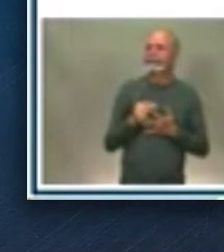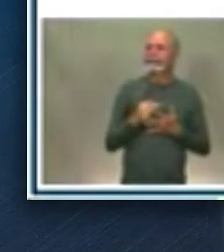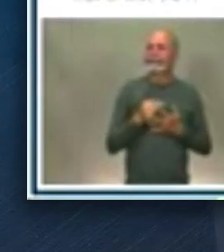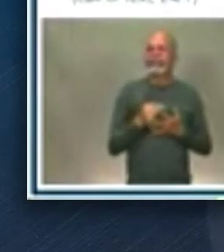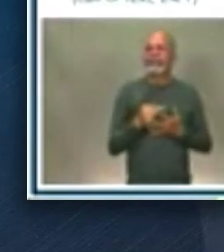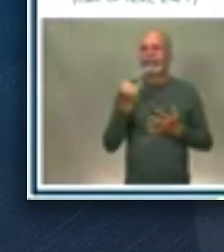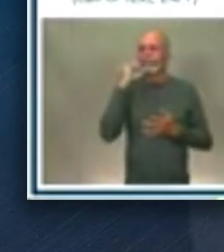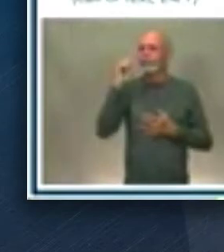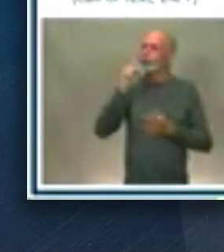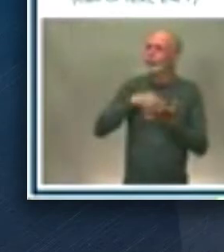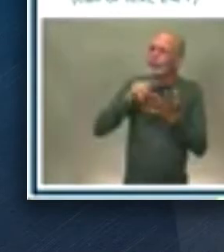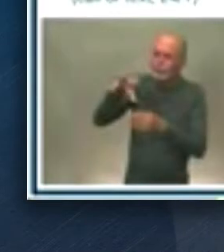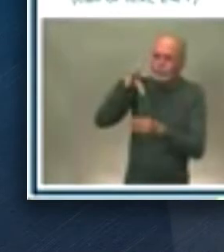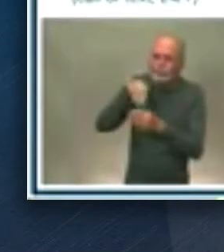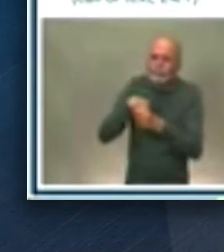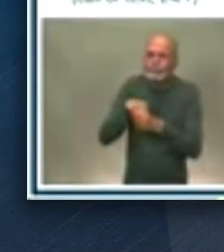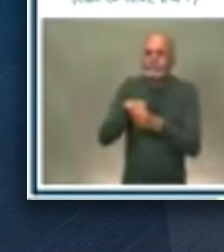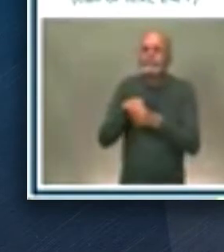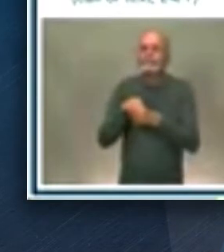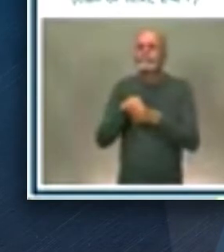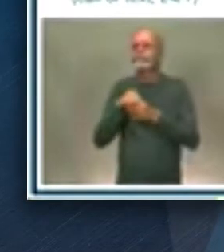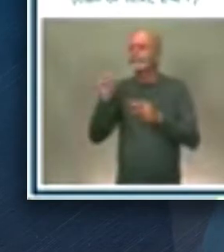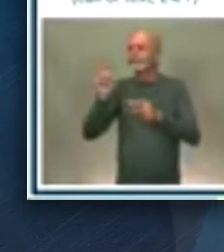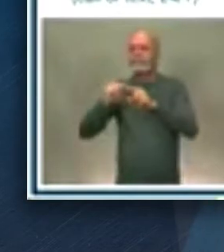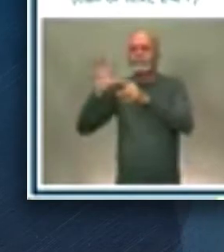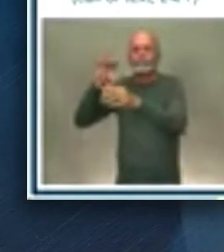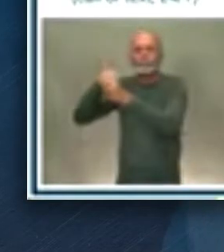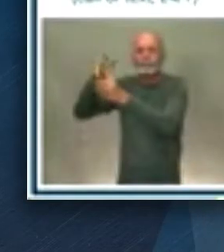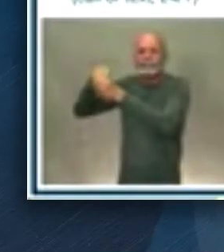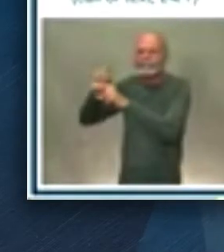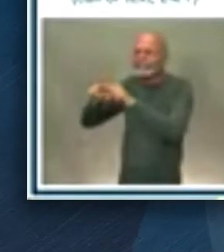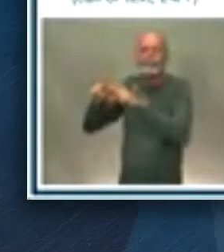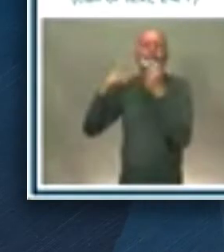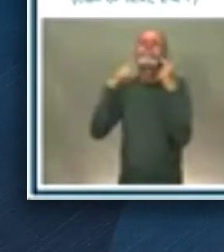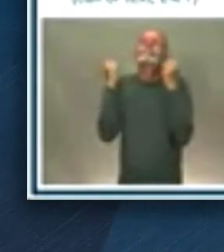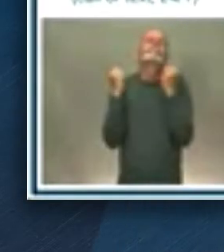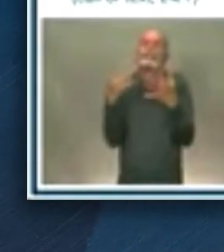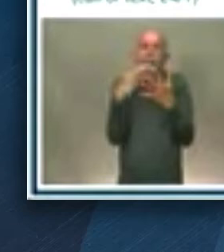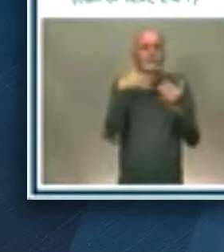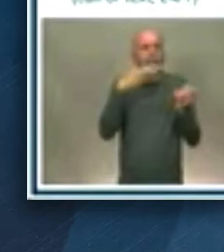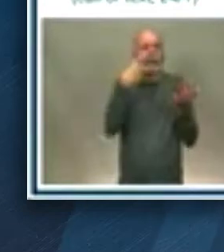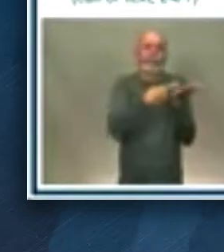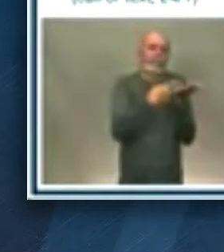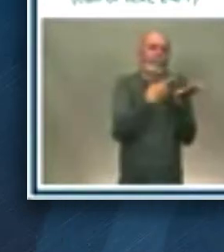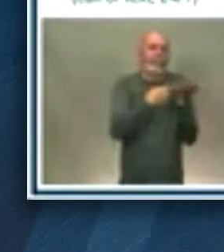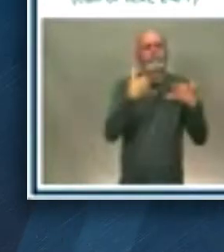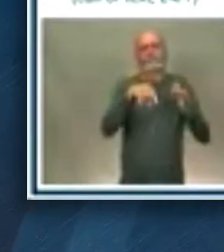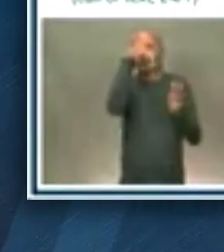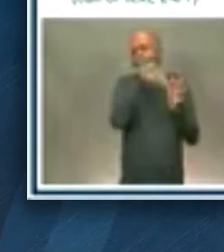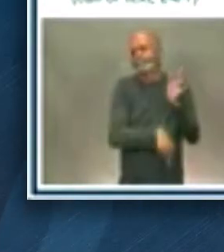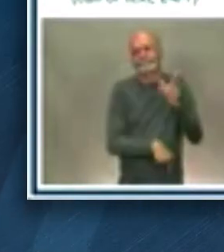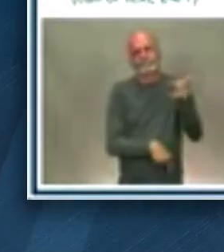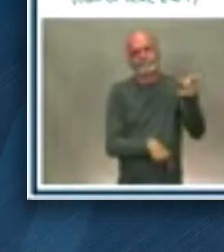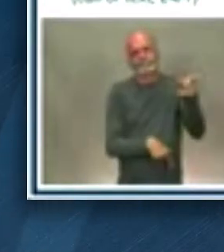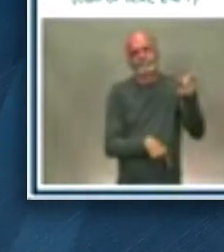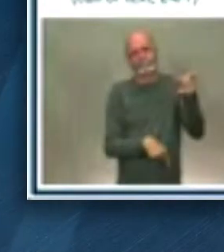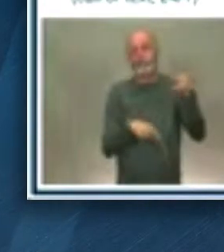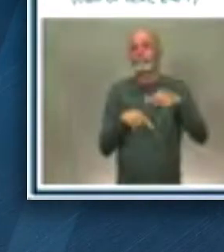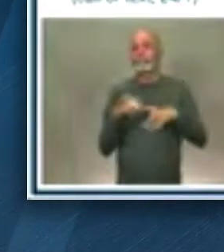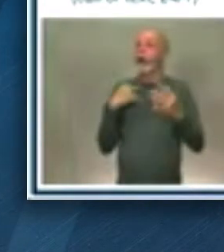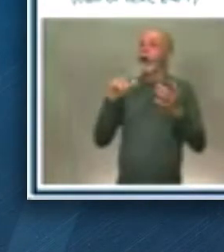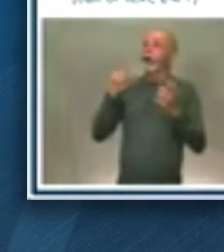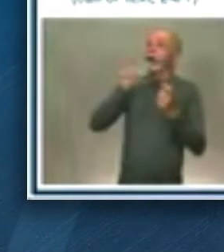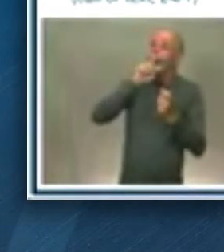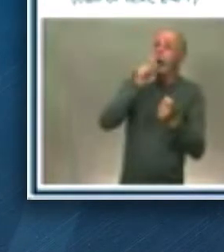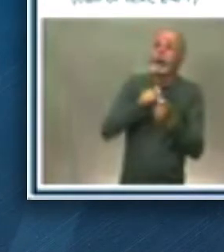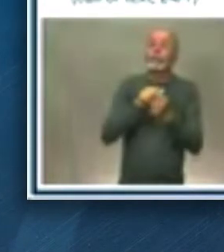inclusion report and making those changes and stuff. So there's lots of discussions to be had, but not. Specifically for as a